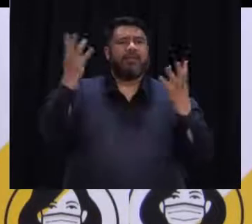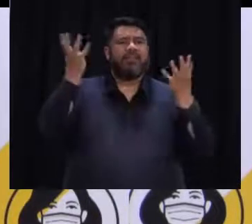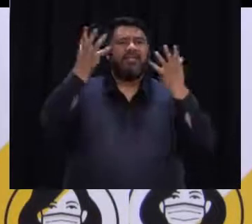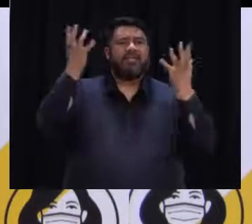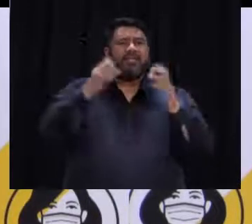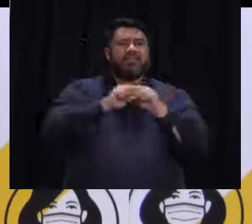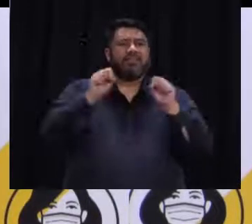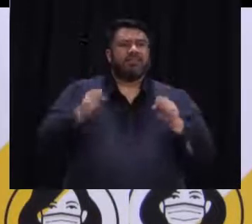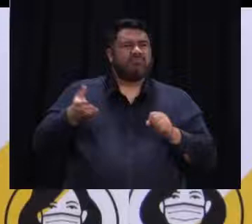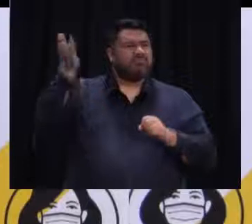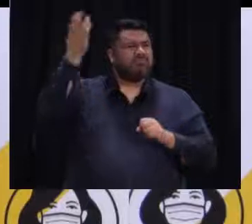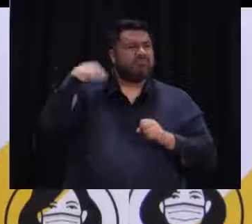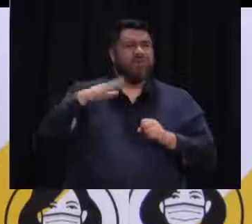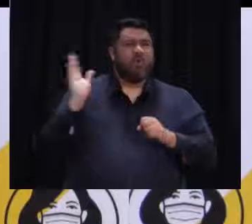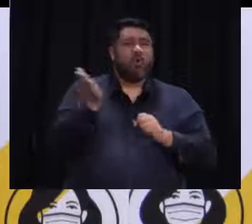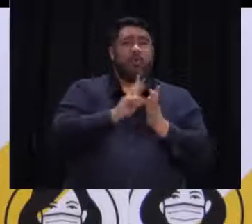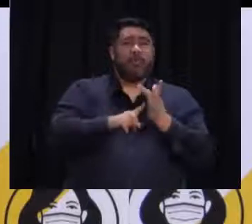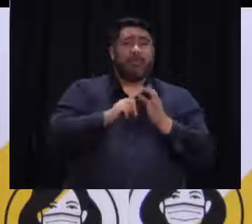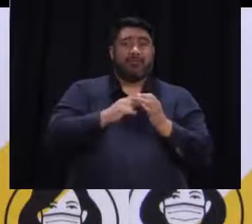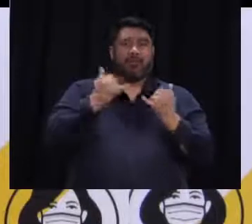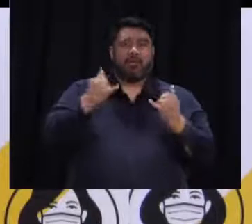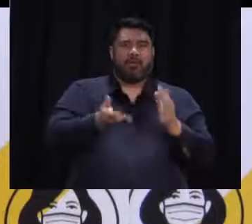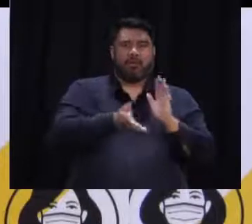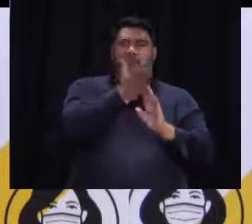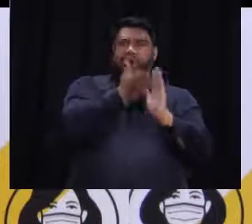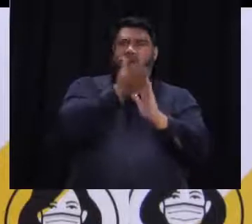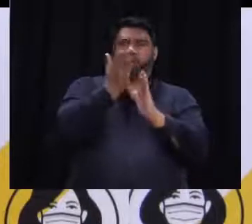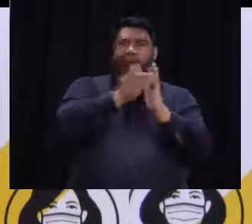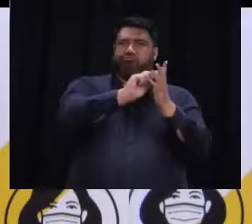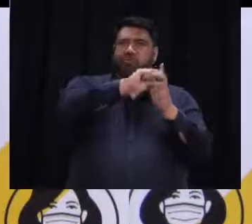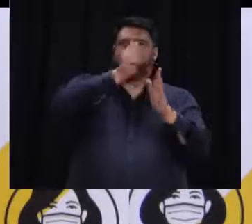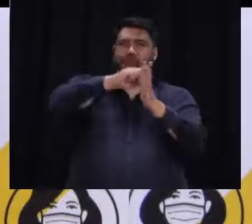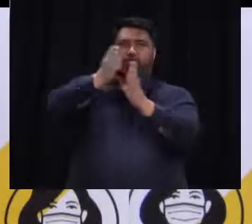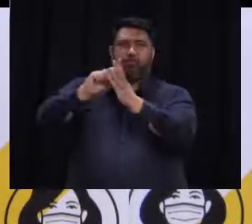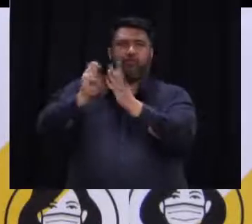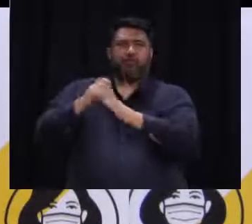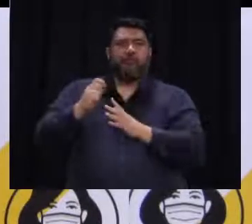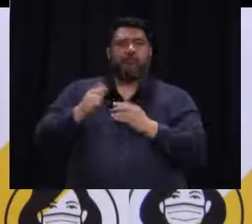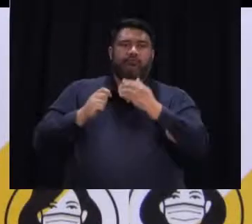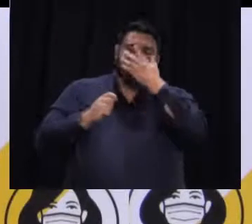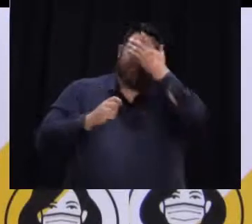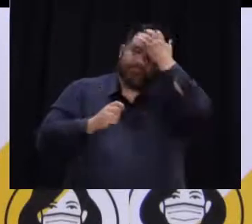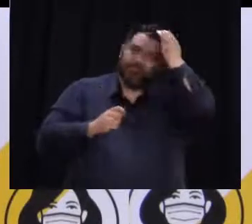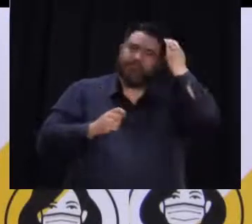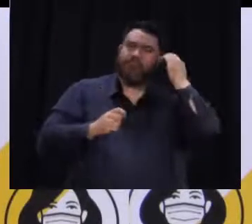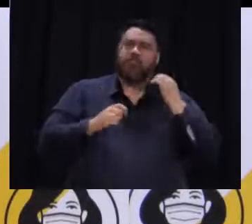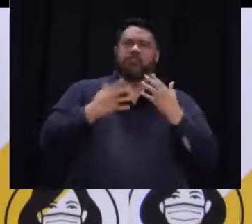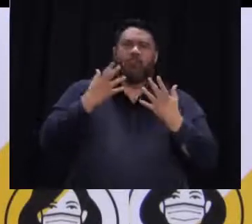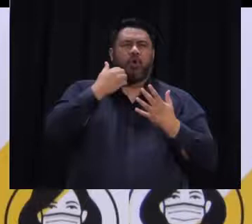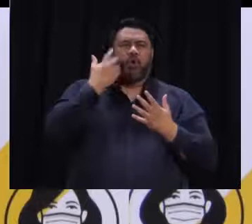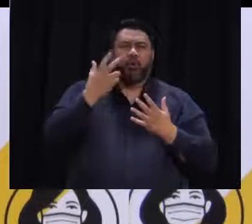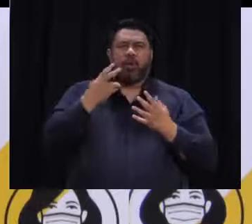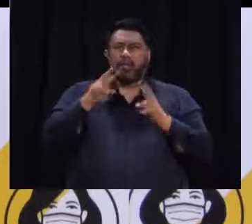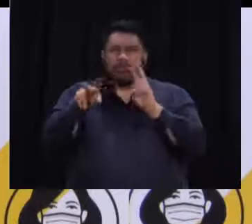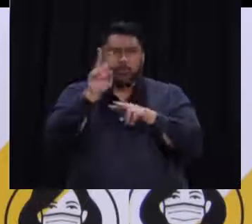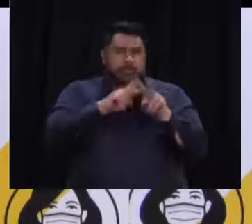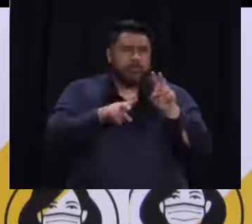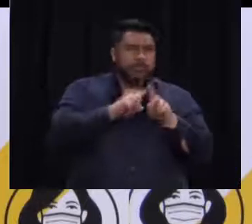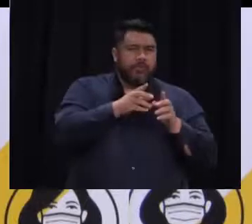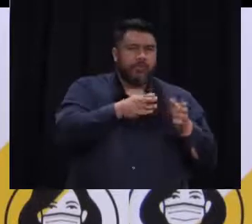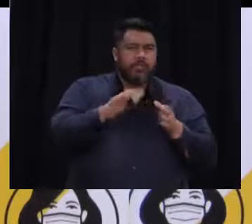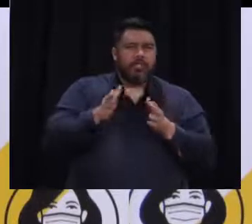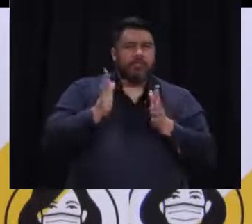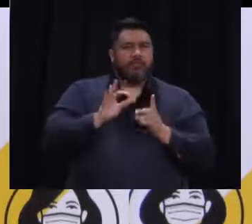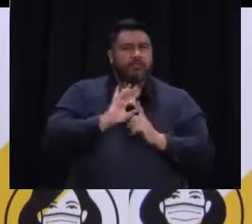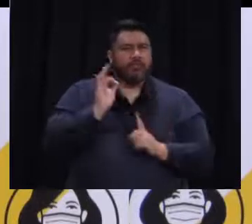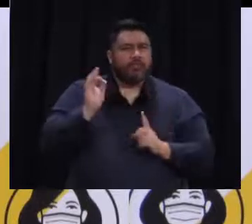and pretty much all of the MIQs have been upgraded as a result of what we've learned. So we're constantly looking at what we might need to tweak